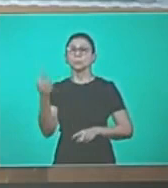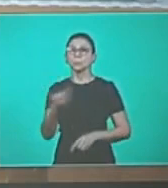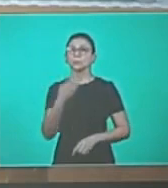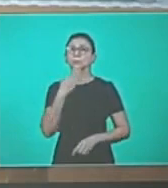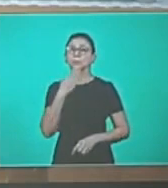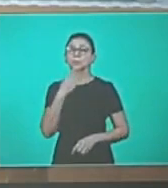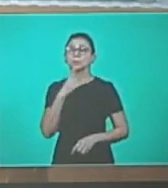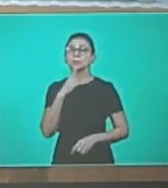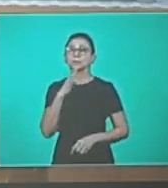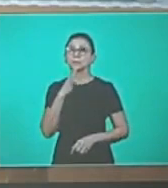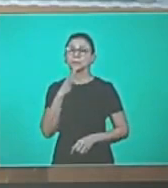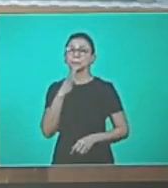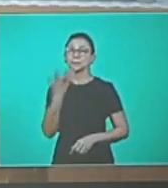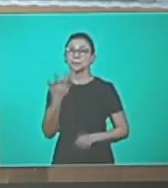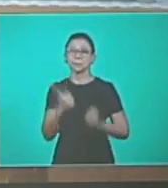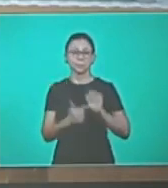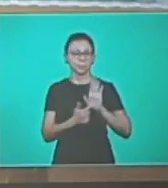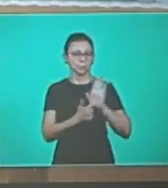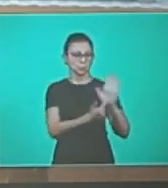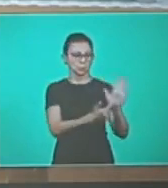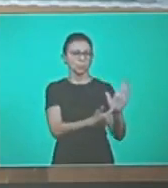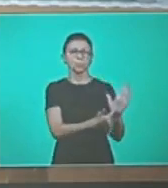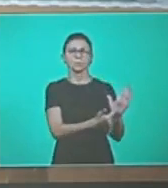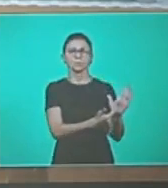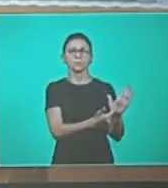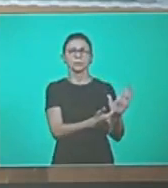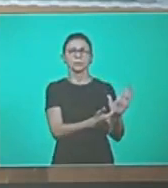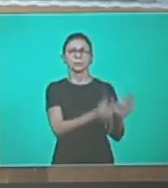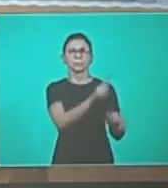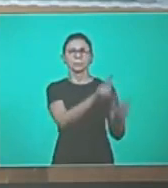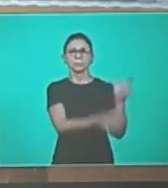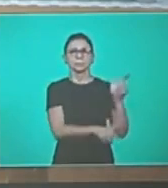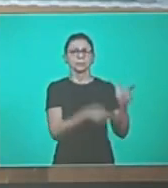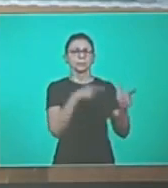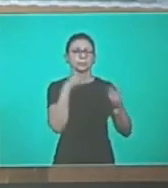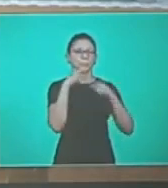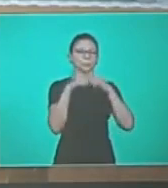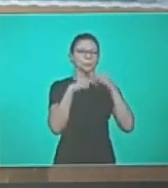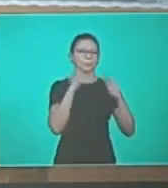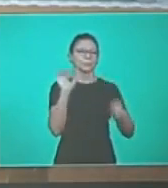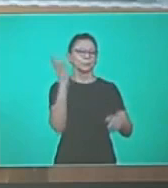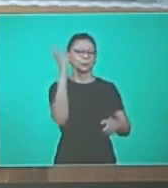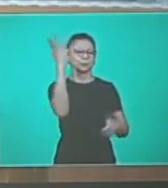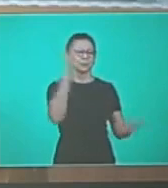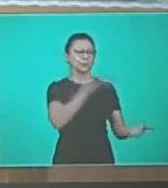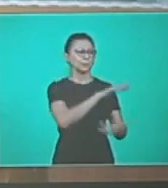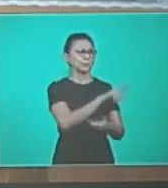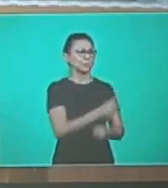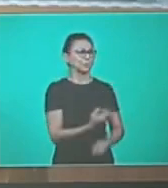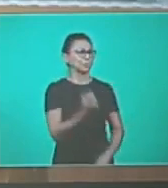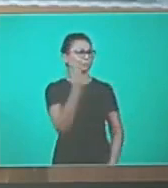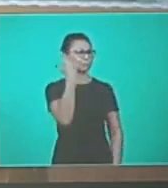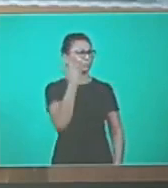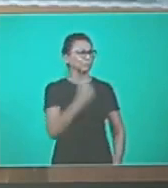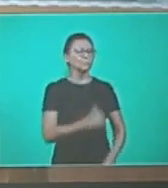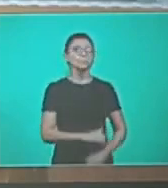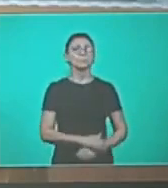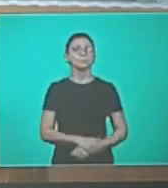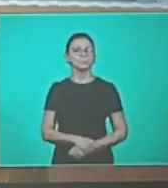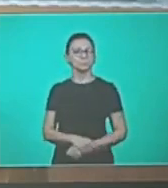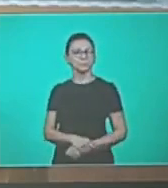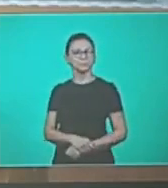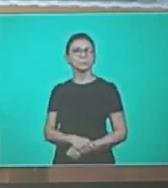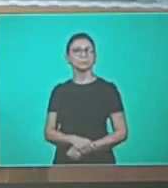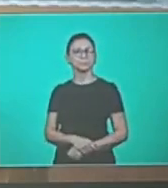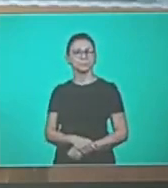show to the people of the world, the ones that are confused about the prophetic moment we